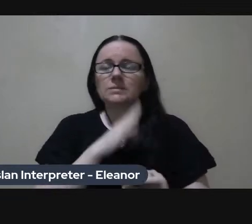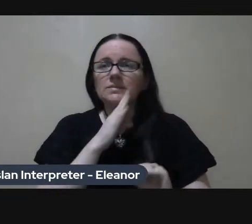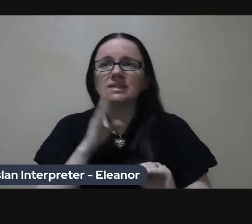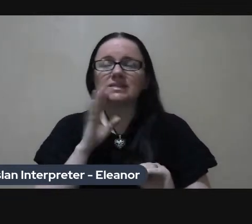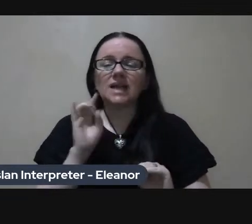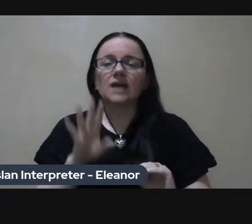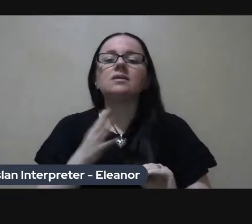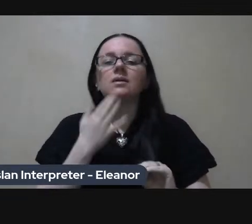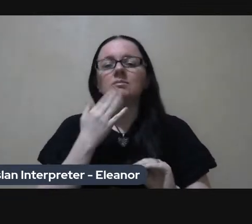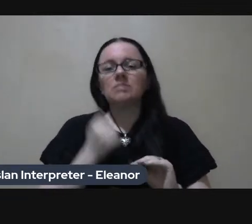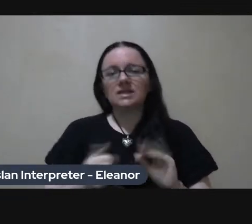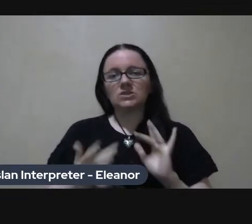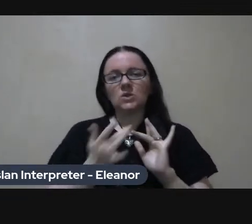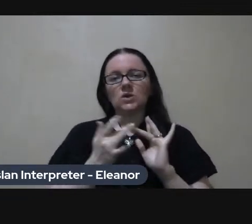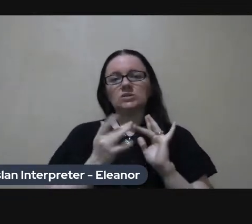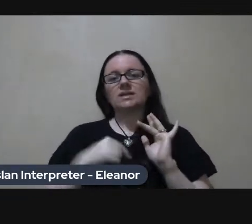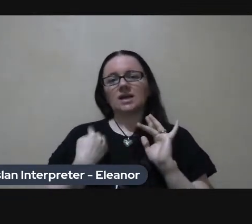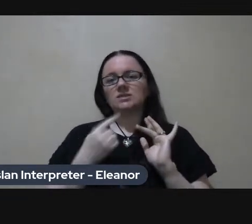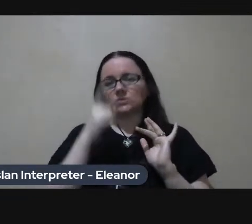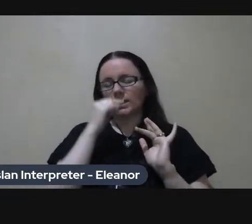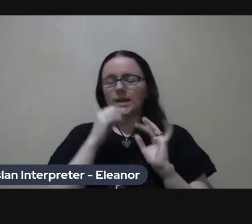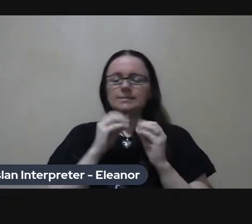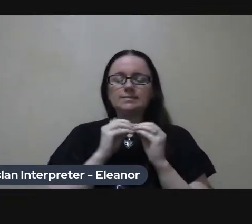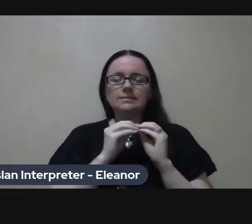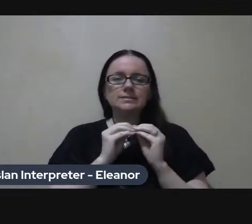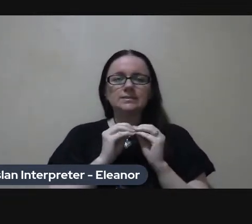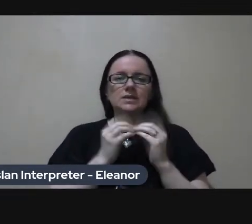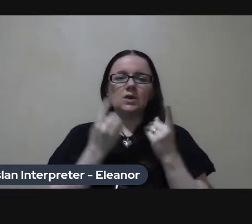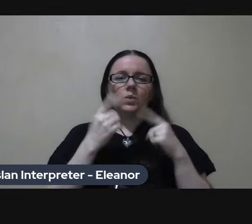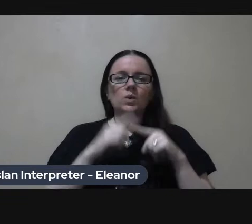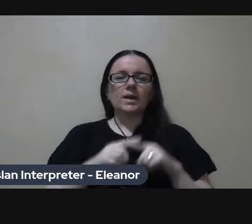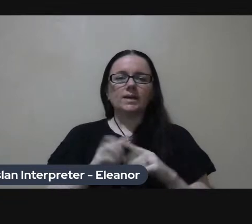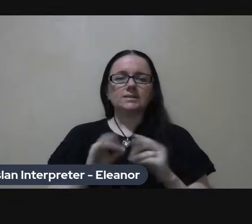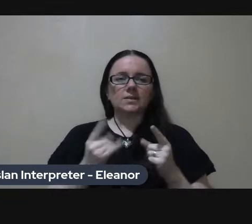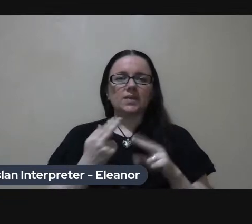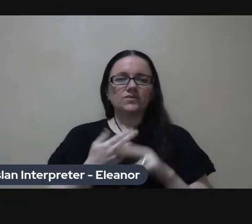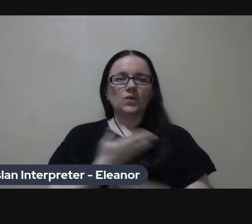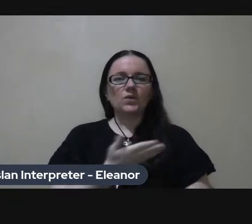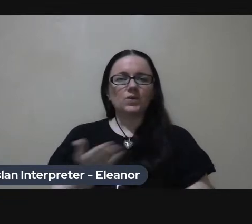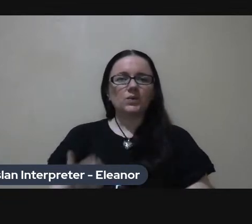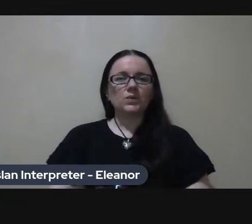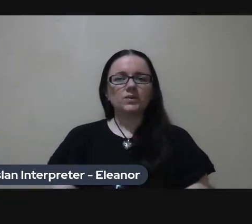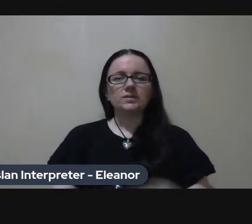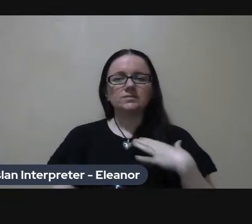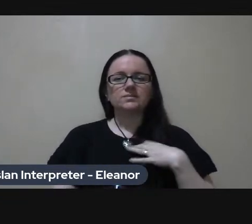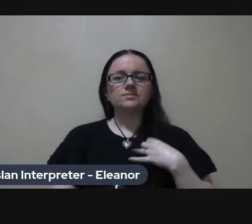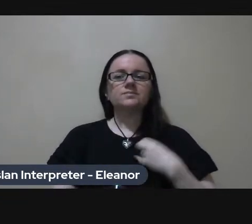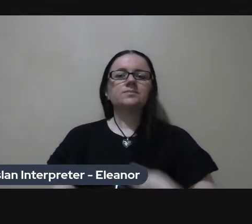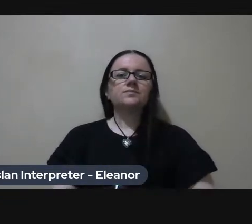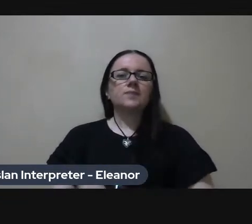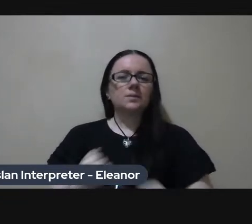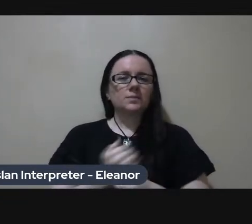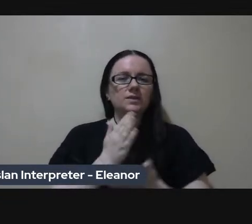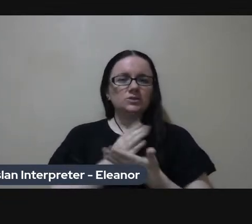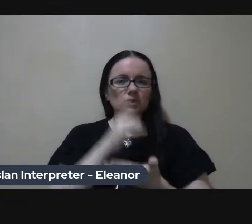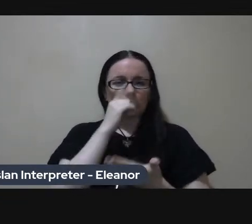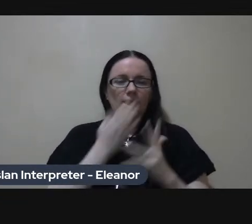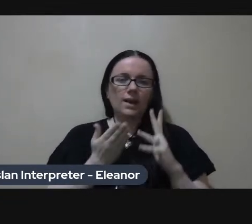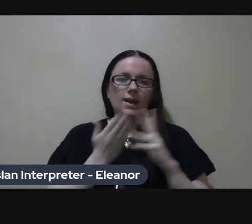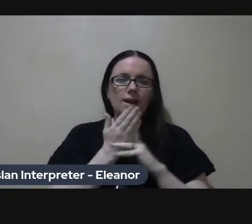please get in contact with us, because we can see what we can do to make sure you also can access the rest of the